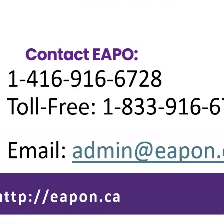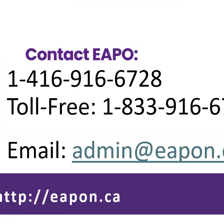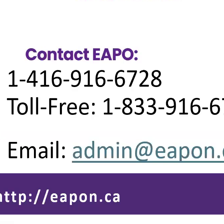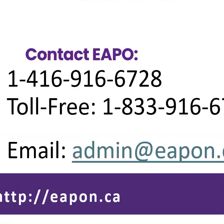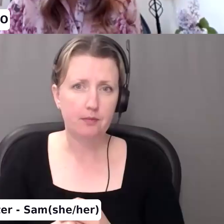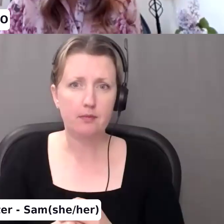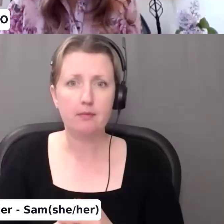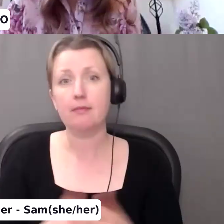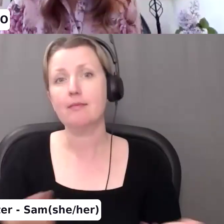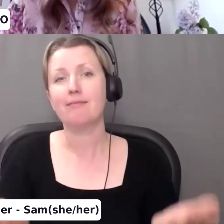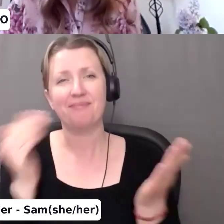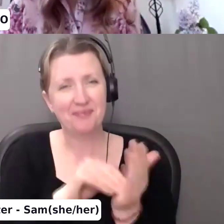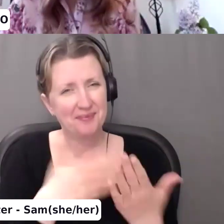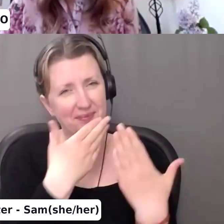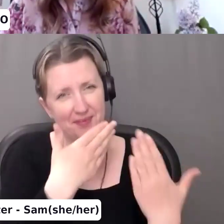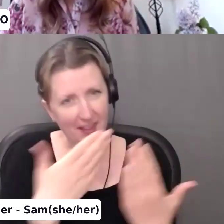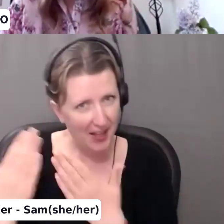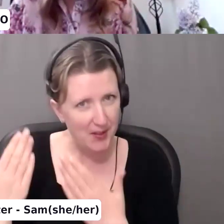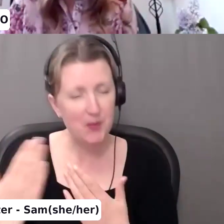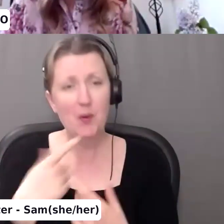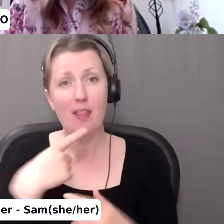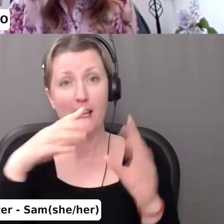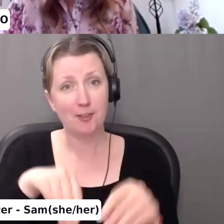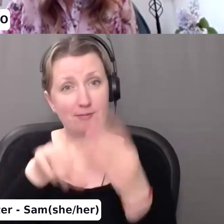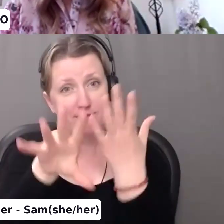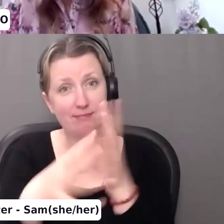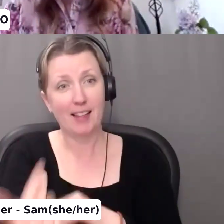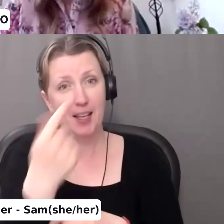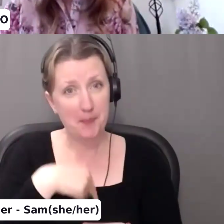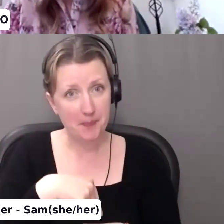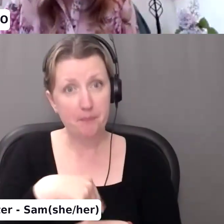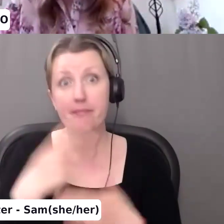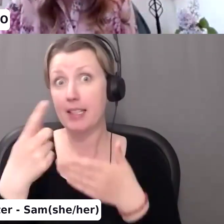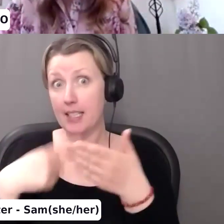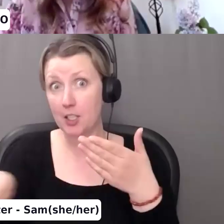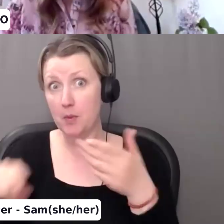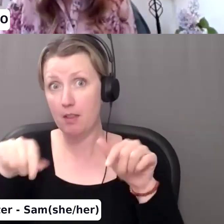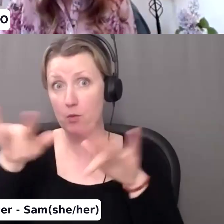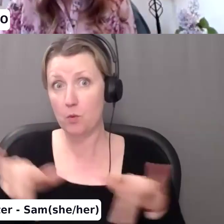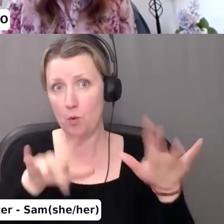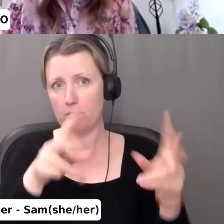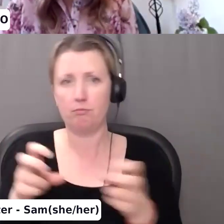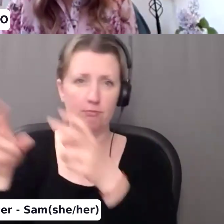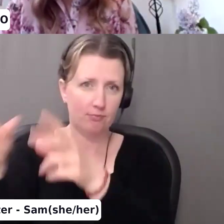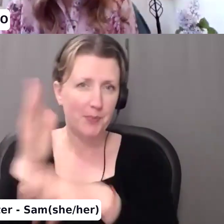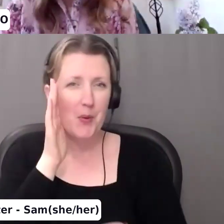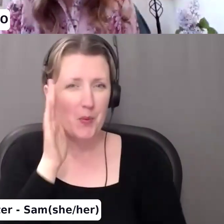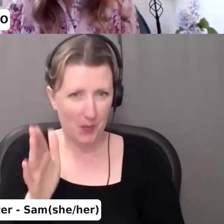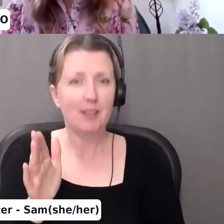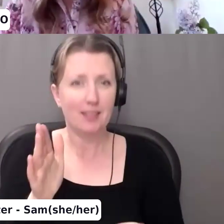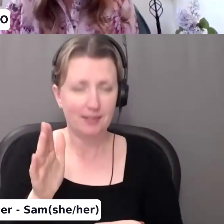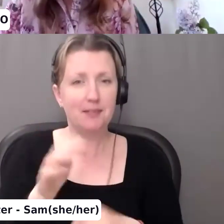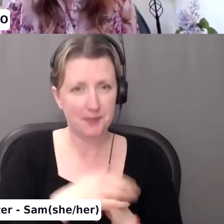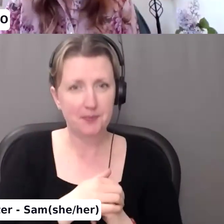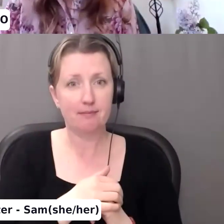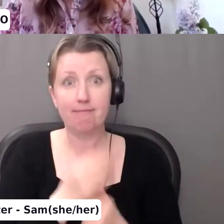I do want to thank you again, and thank for everybody, and we will have our recording up in the next week for everyone to have a view, because I did have some